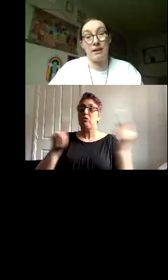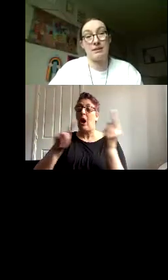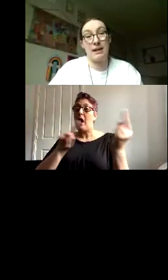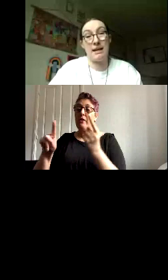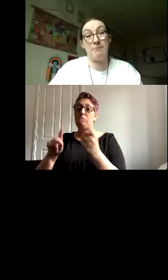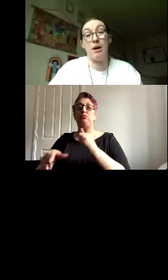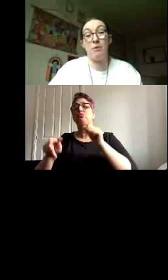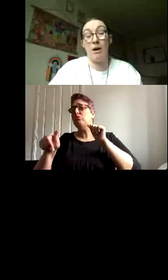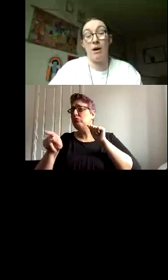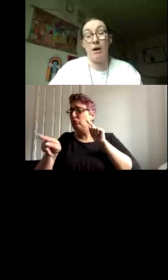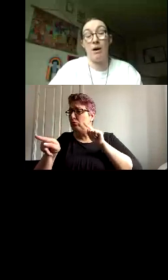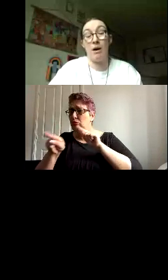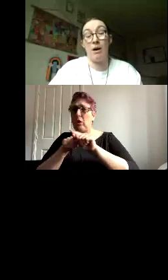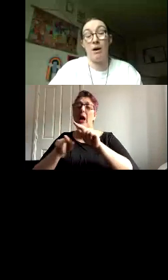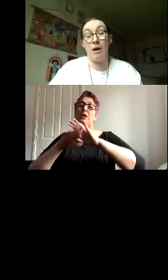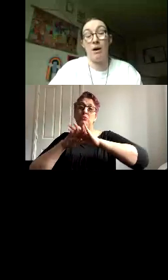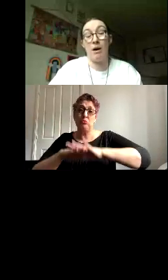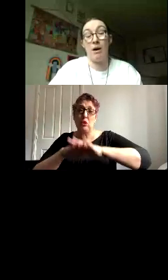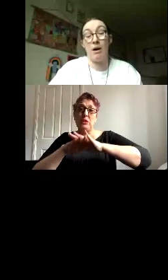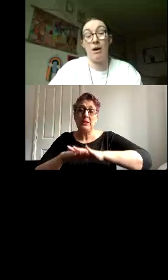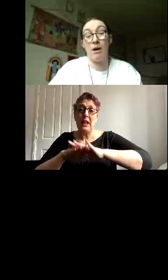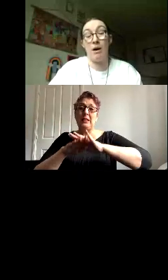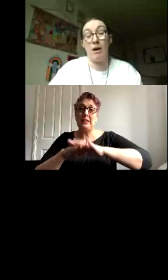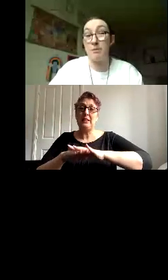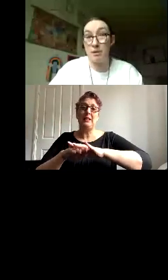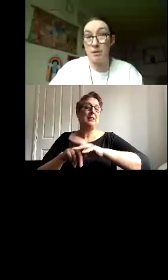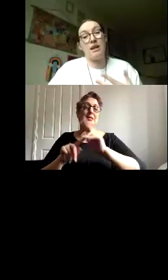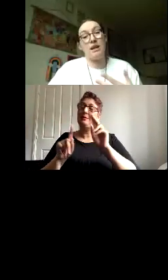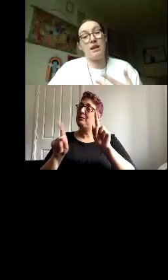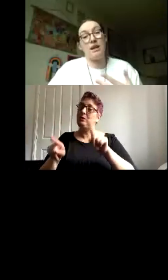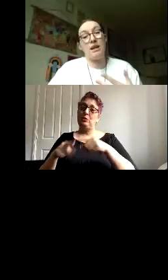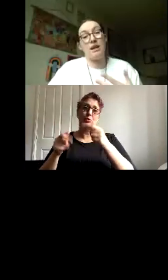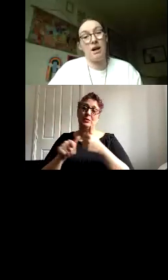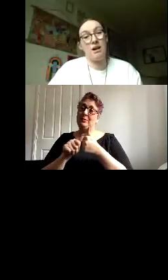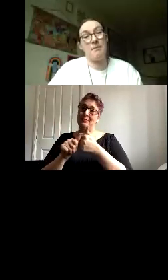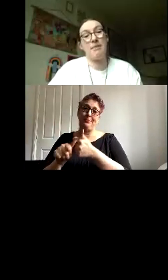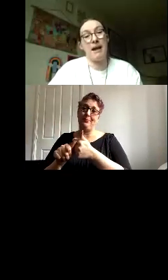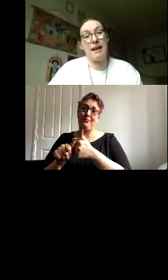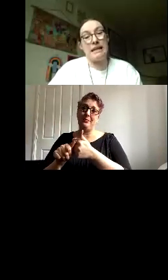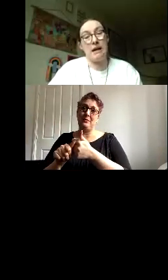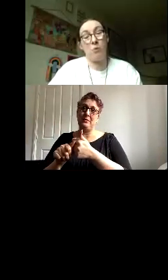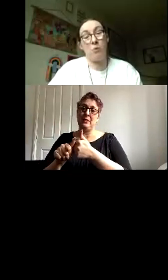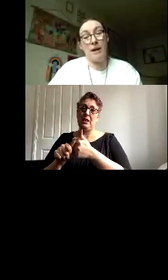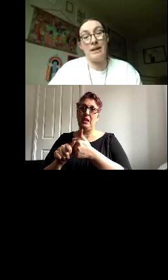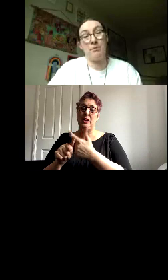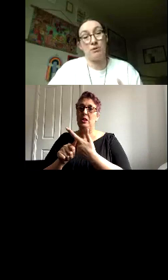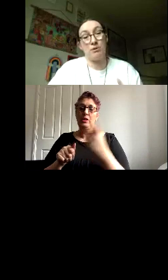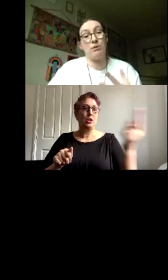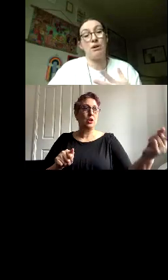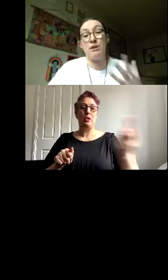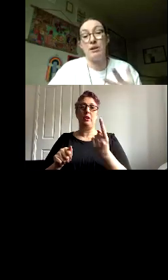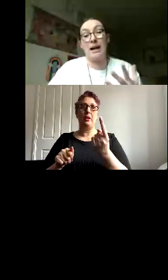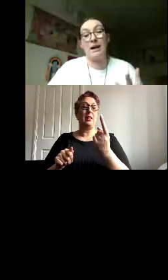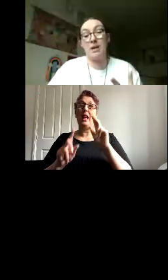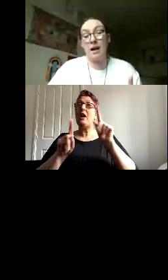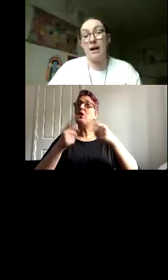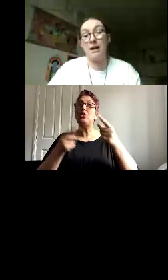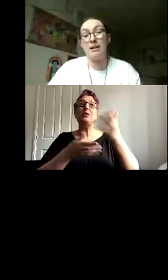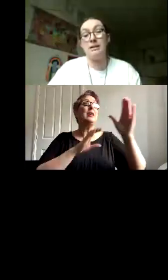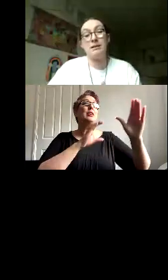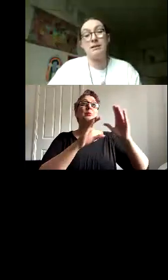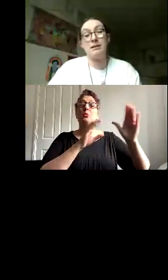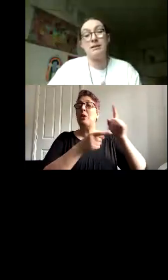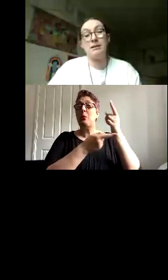to resuscitate him, but unfortunately were unable to. When she then arrived home, they were unable to communicate with